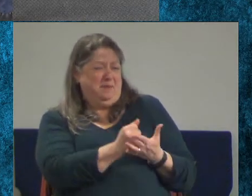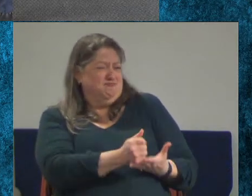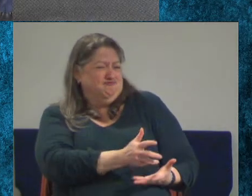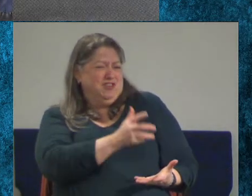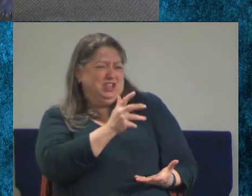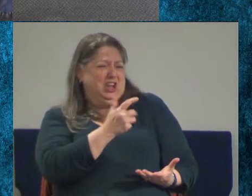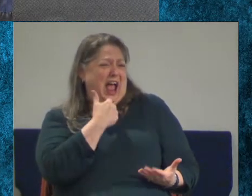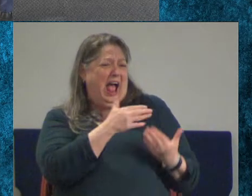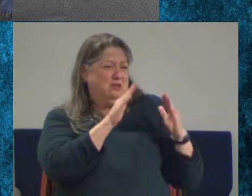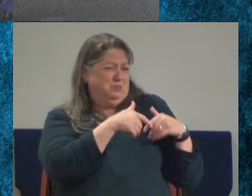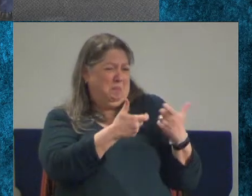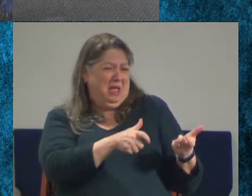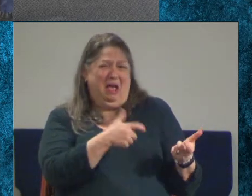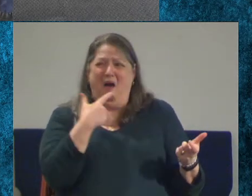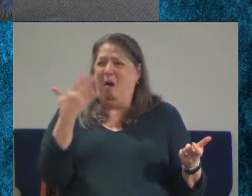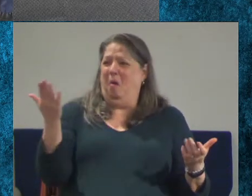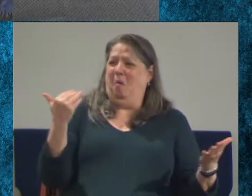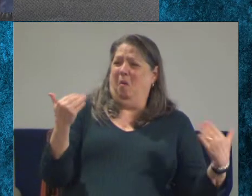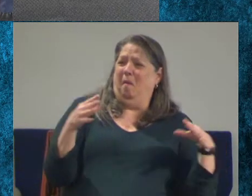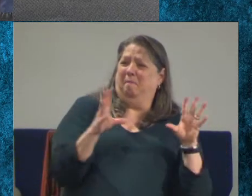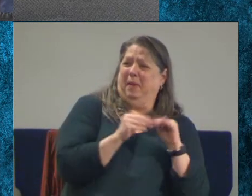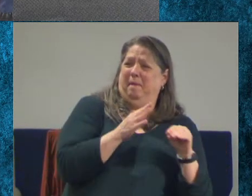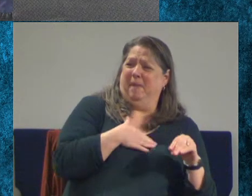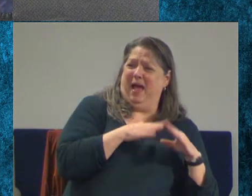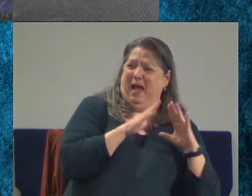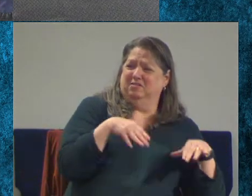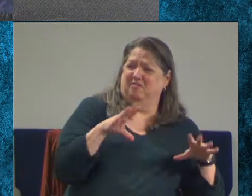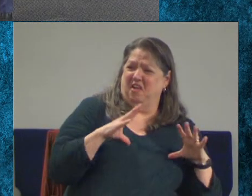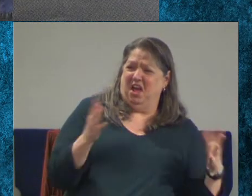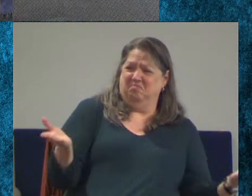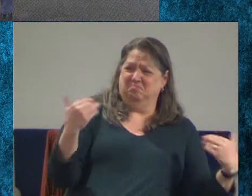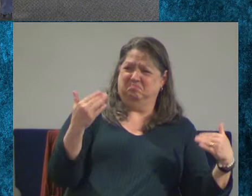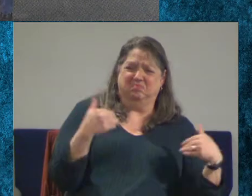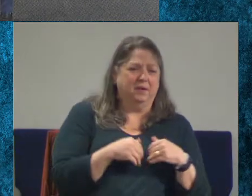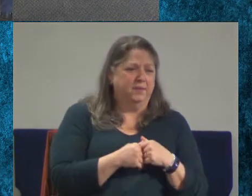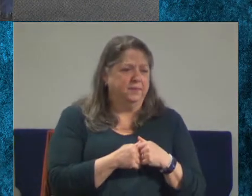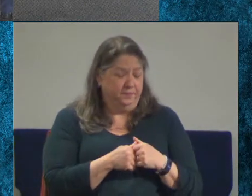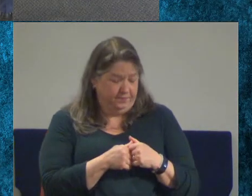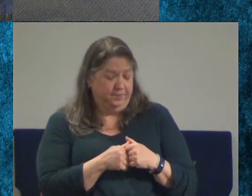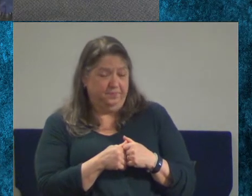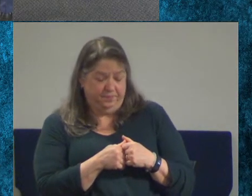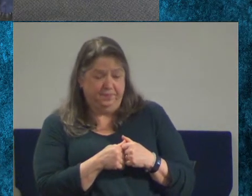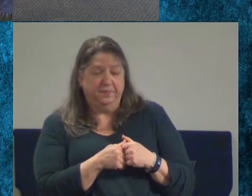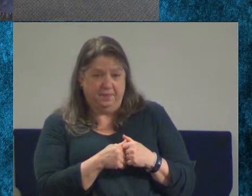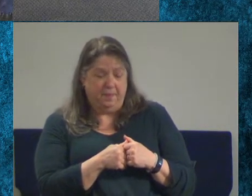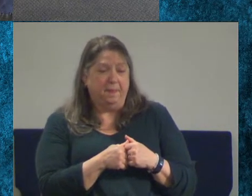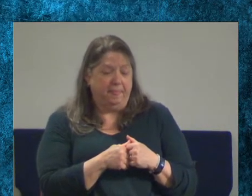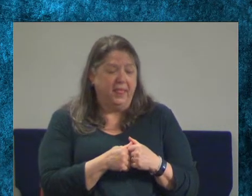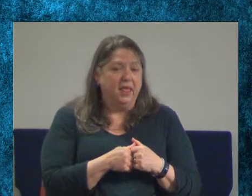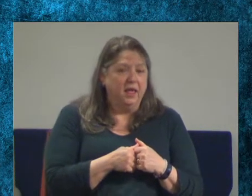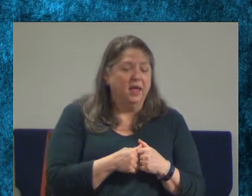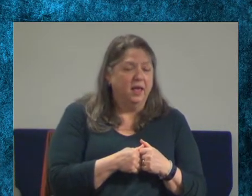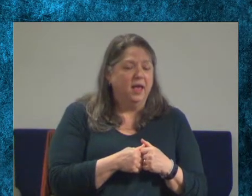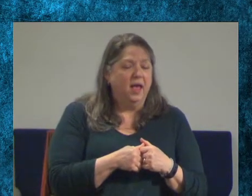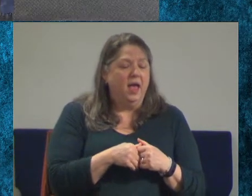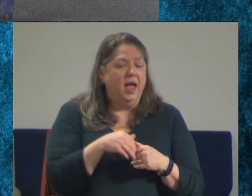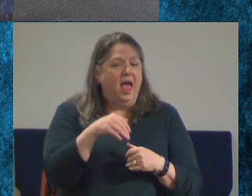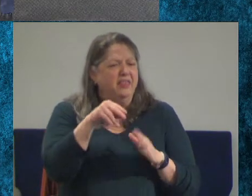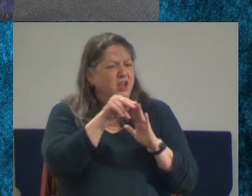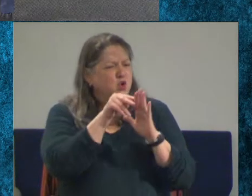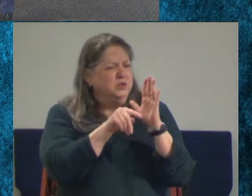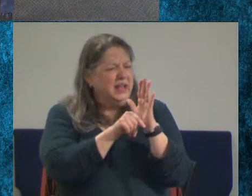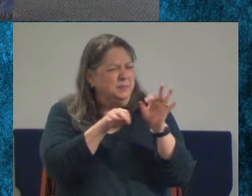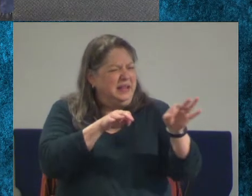don't know. We know that the New Testament has so much to say about how God works through people and how he works in people's